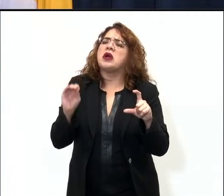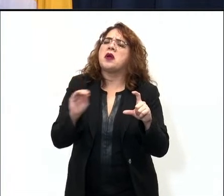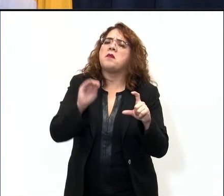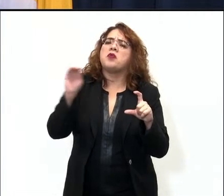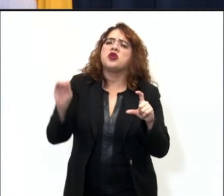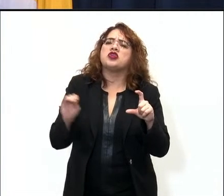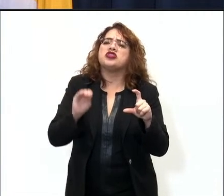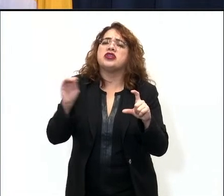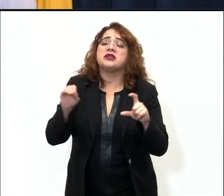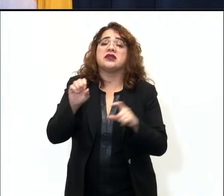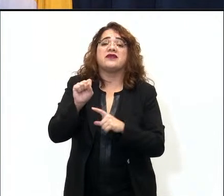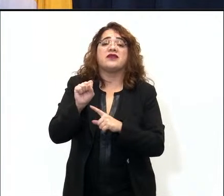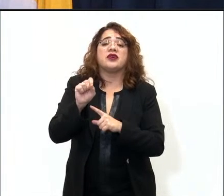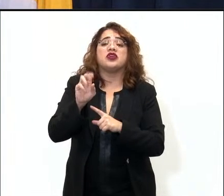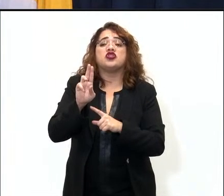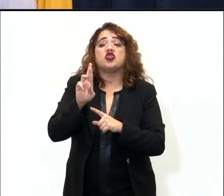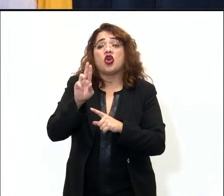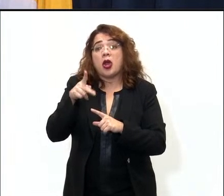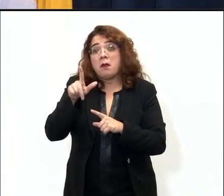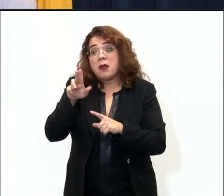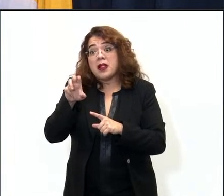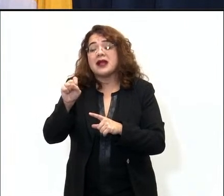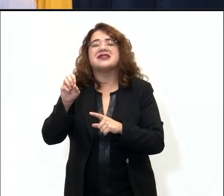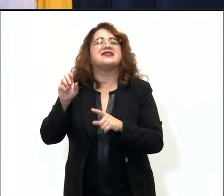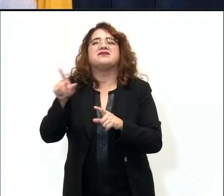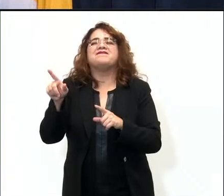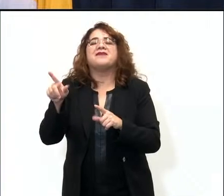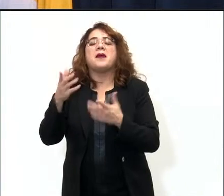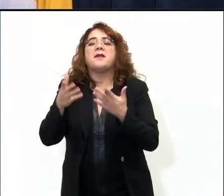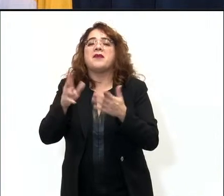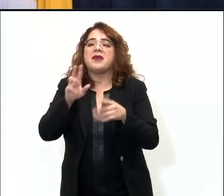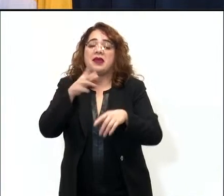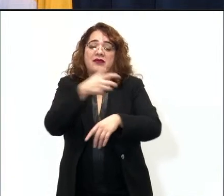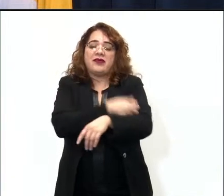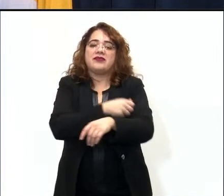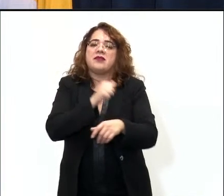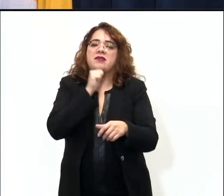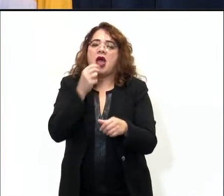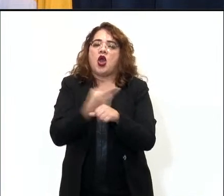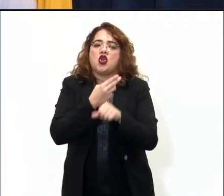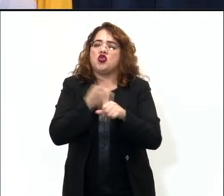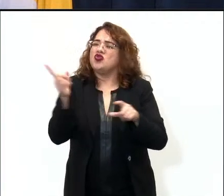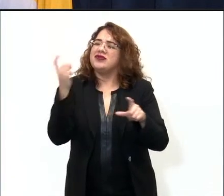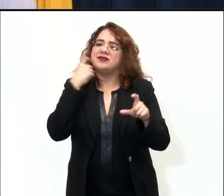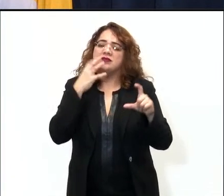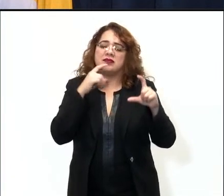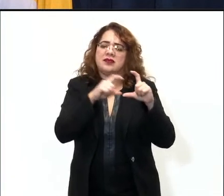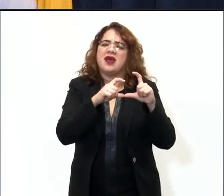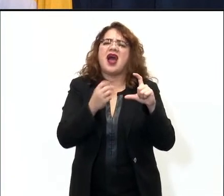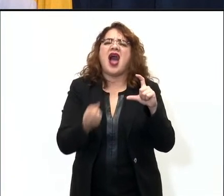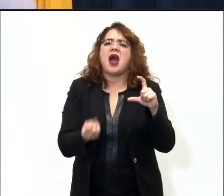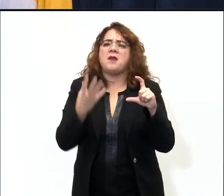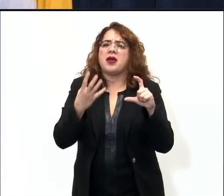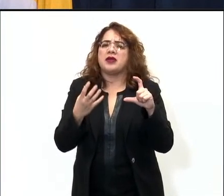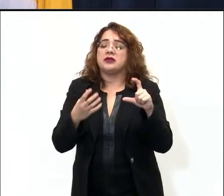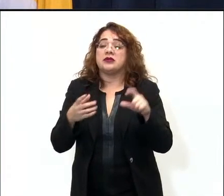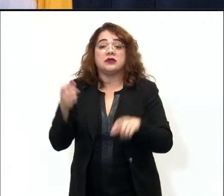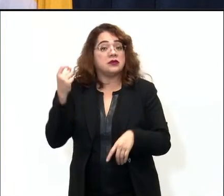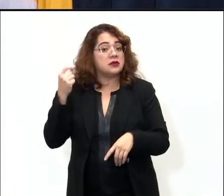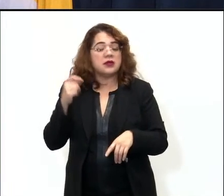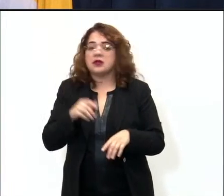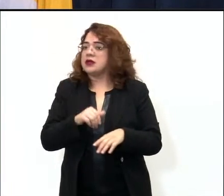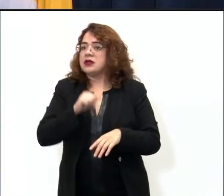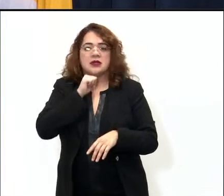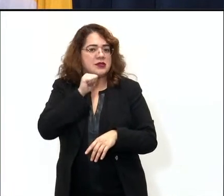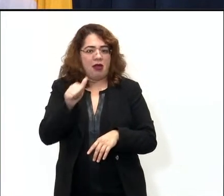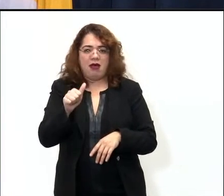of surplus vaccines or the vaccines that aren't being used? Yes, it is